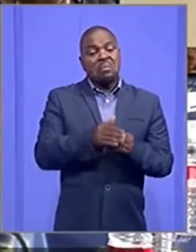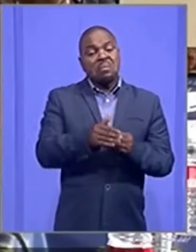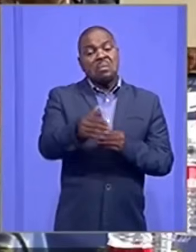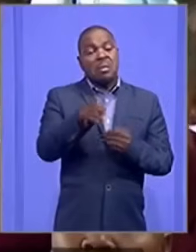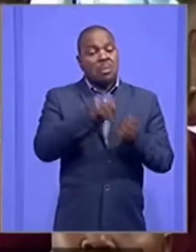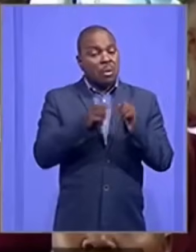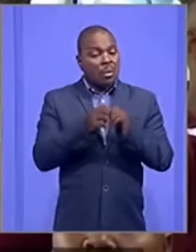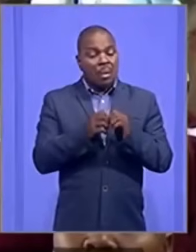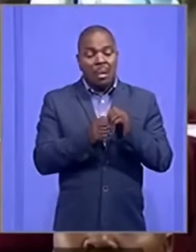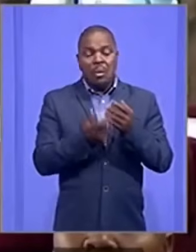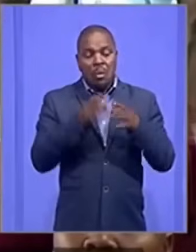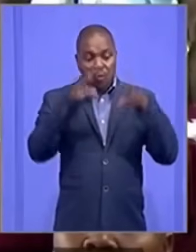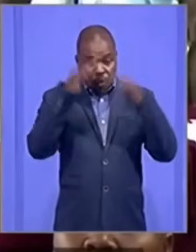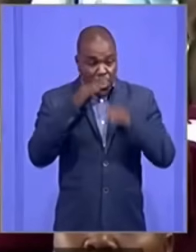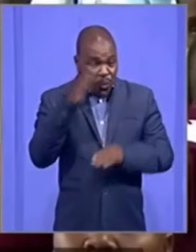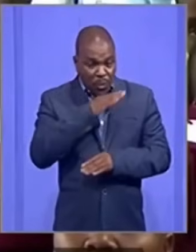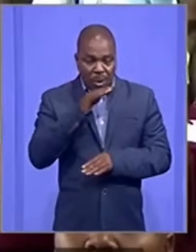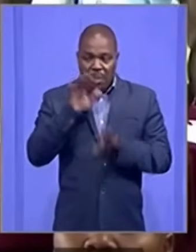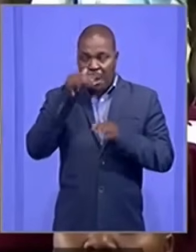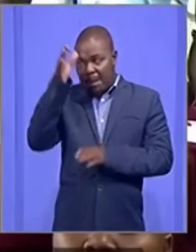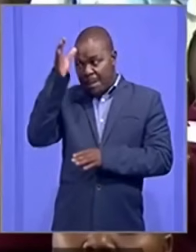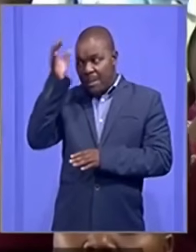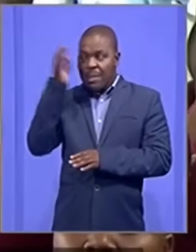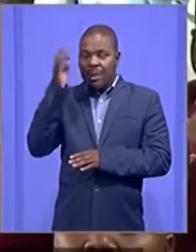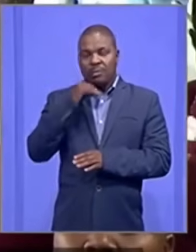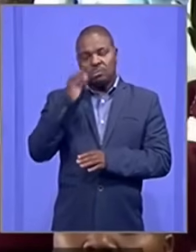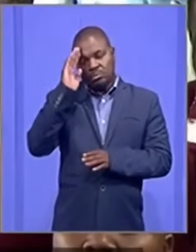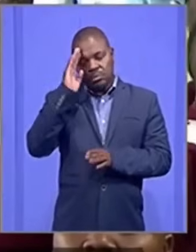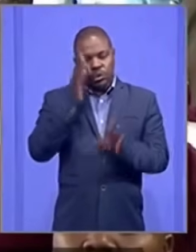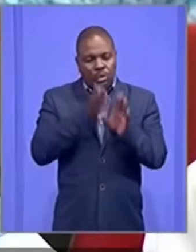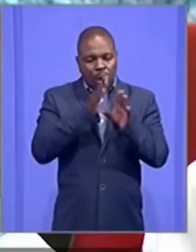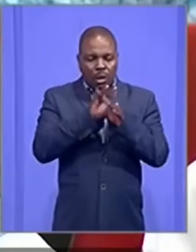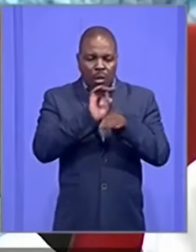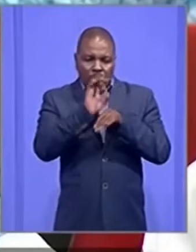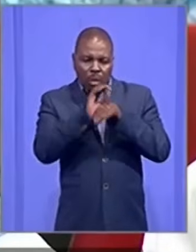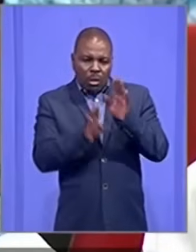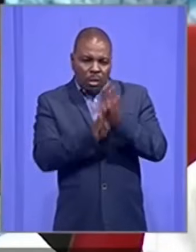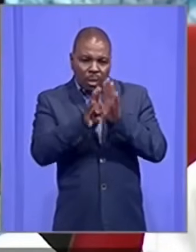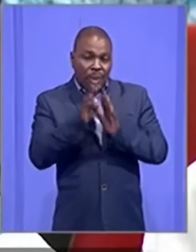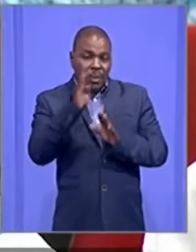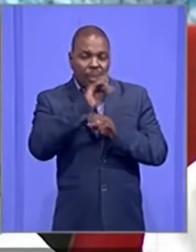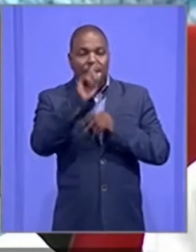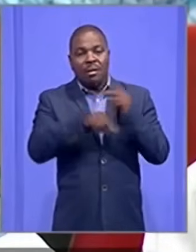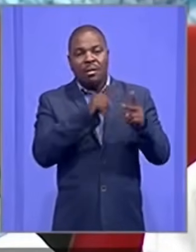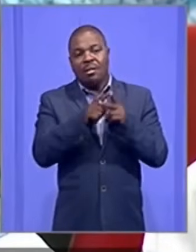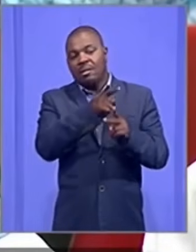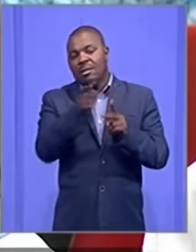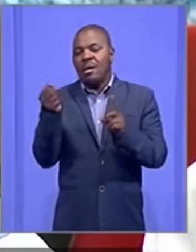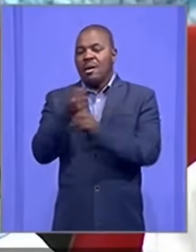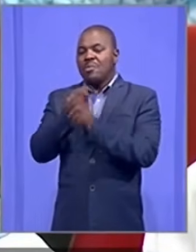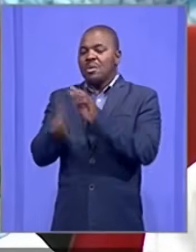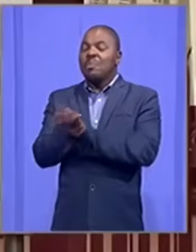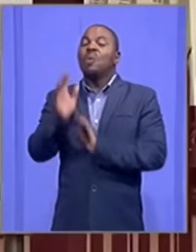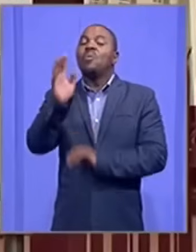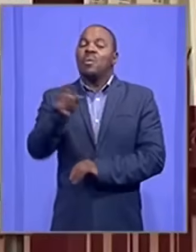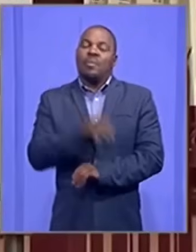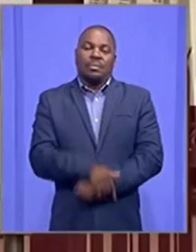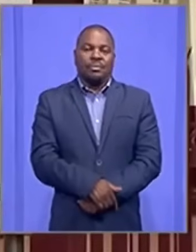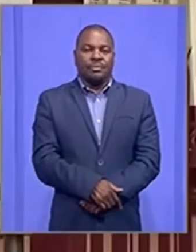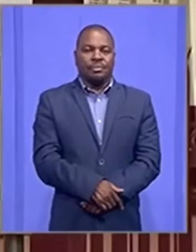tlase, ditsebi di re go se tlhabollwe ga dikelello ho ka qetella ka ditlhorisano hara bana. Konelo